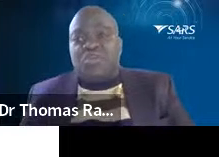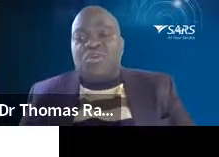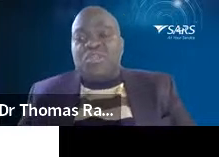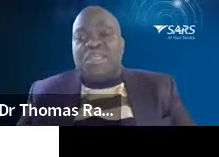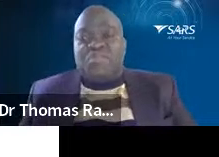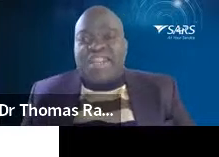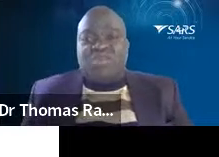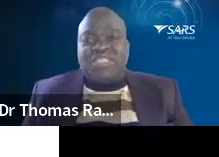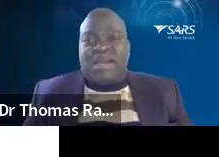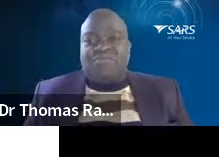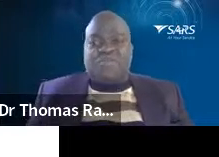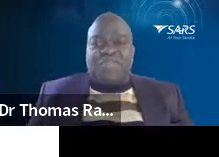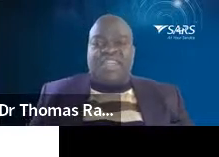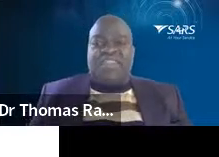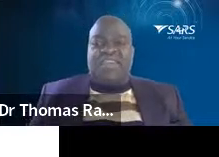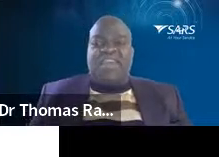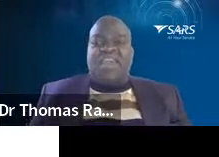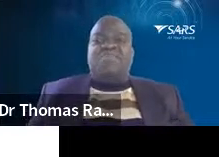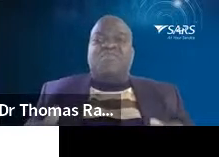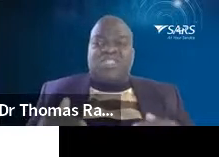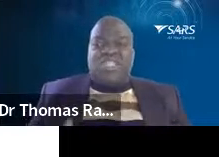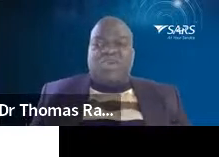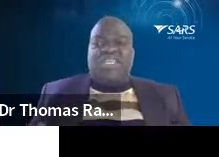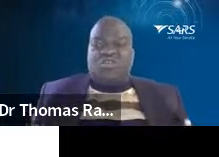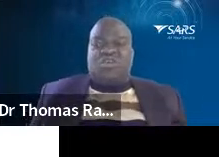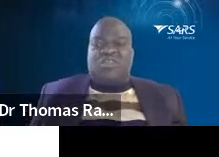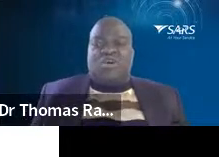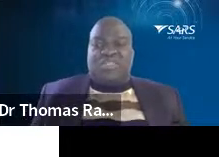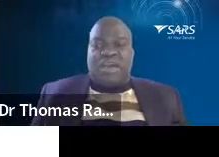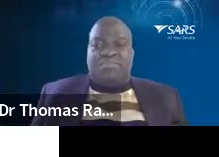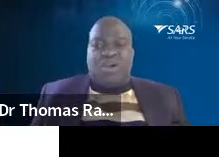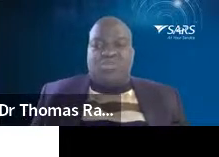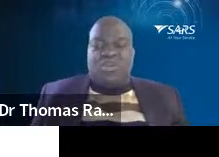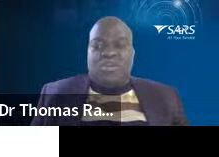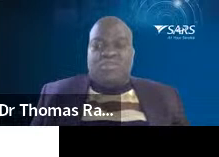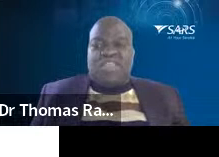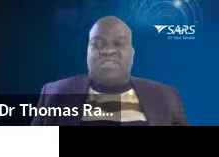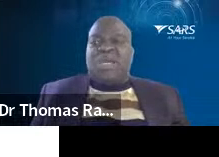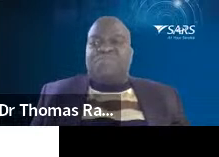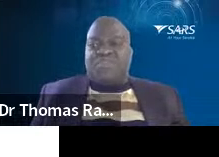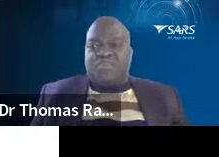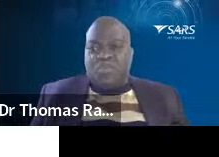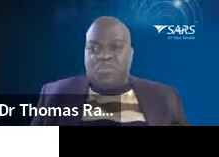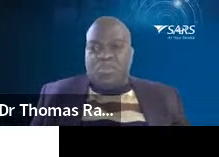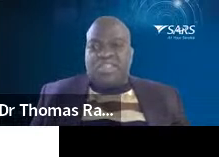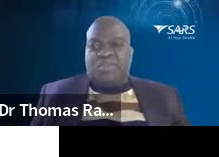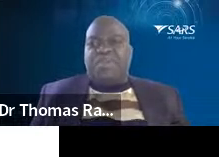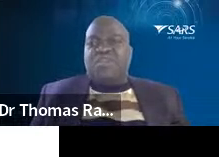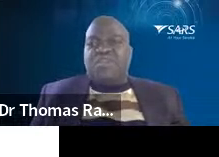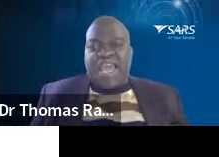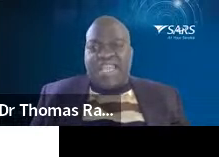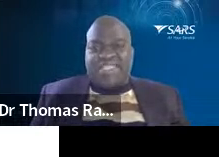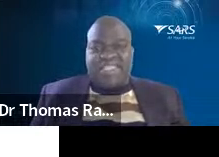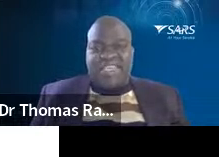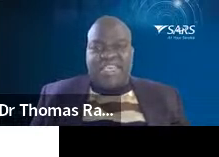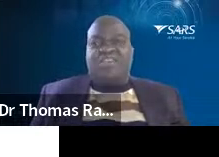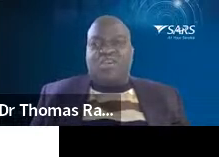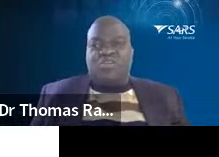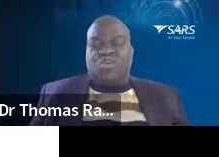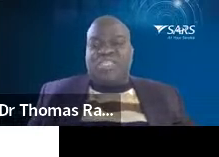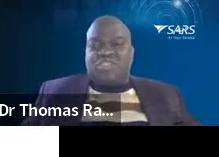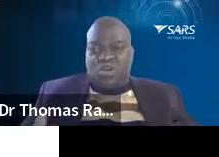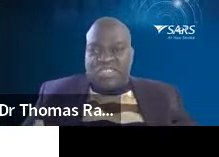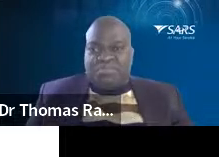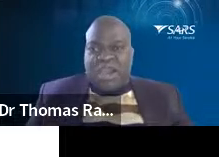share with you the mandate which comes from that. And mostly when it talks about the chapter 2, the Bill of Rights,